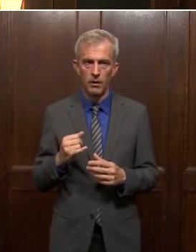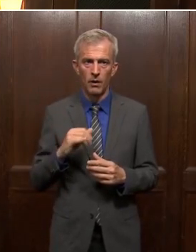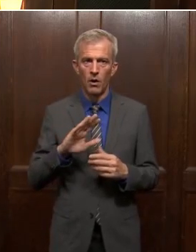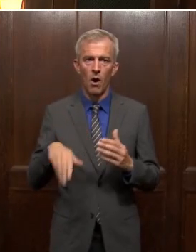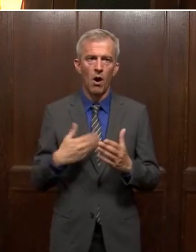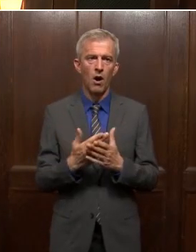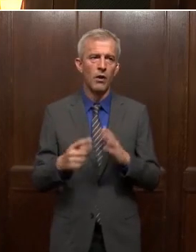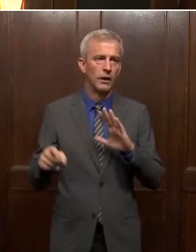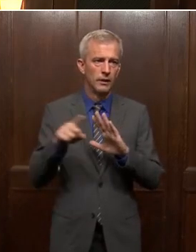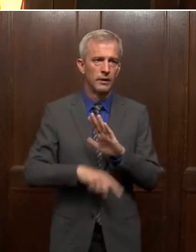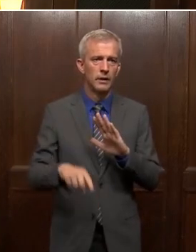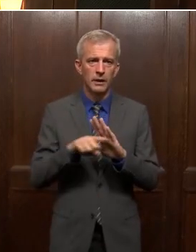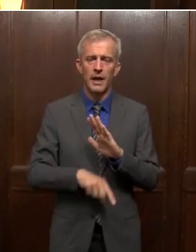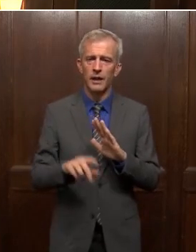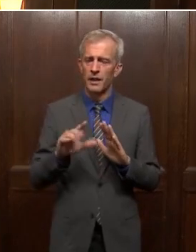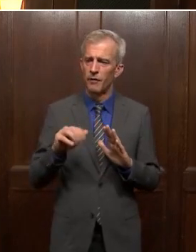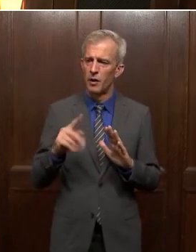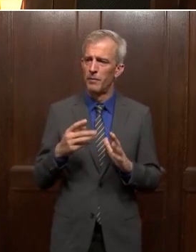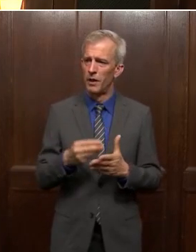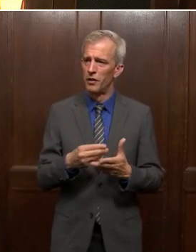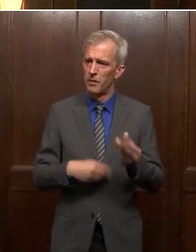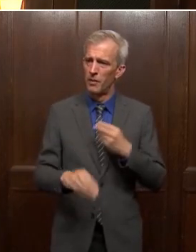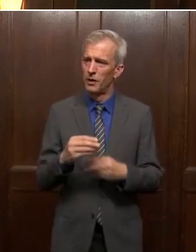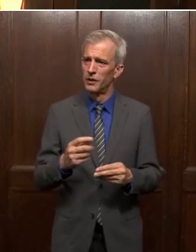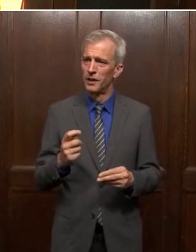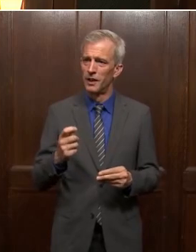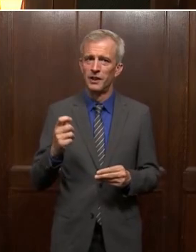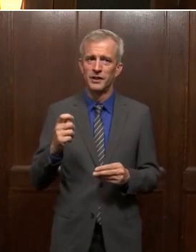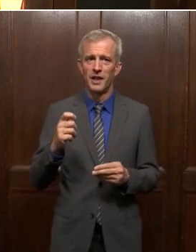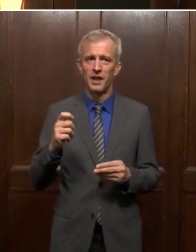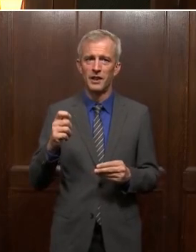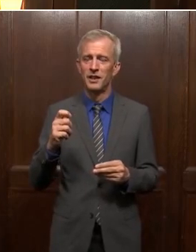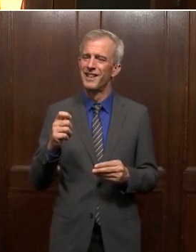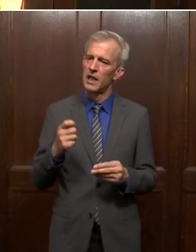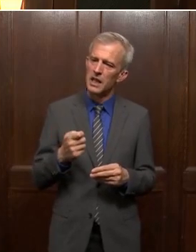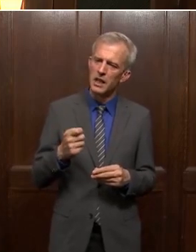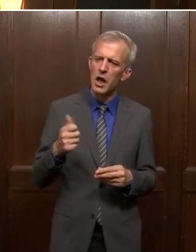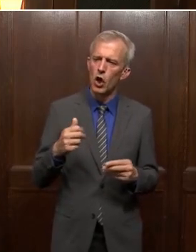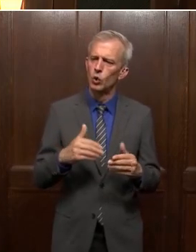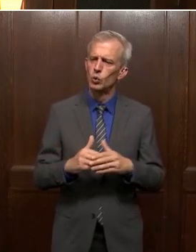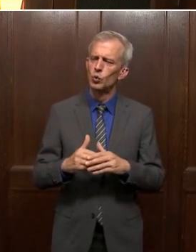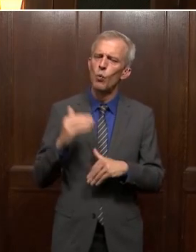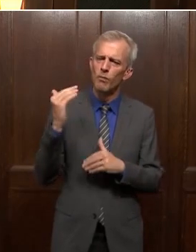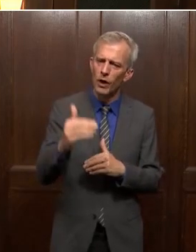gloom about the budget is a bit overblown, not in the sense that